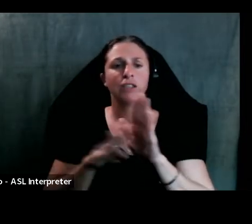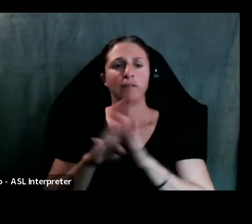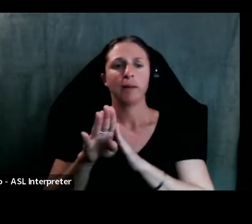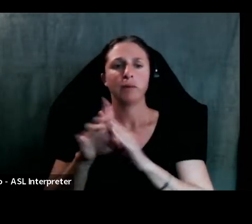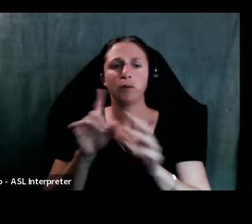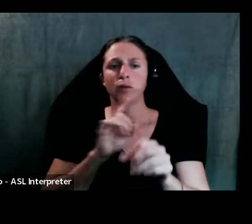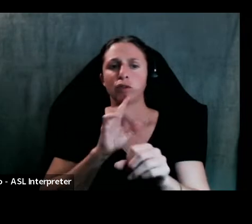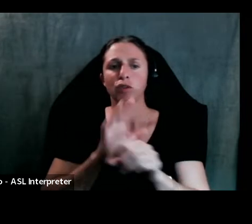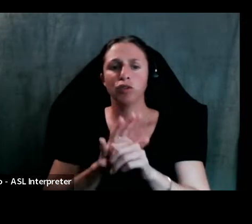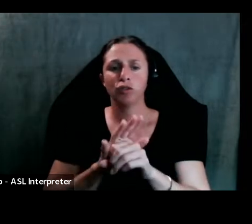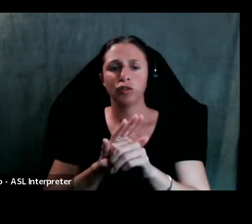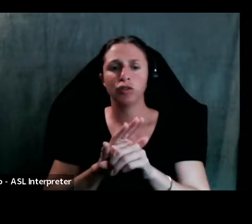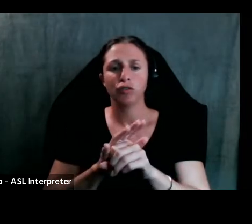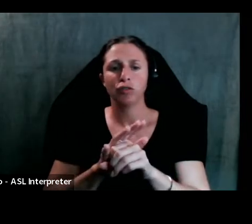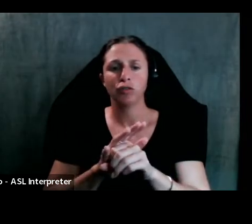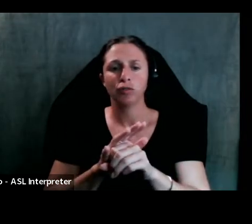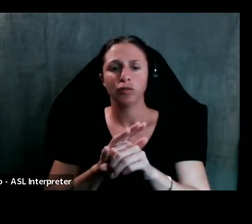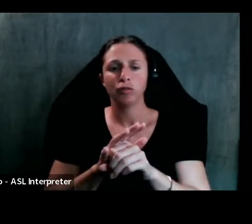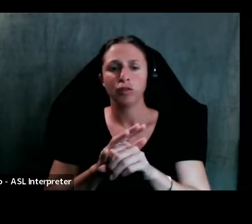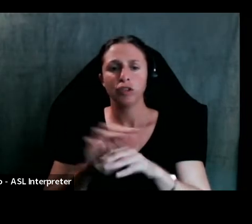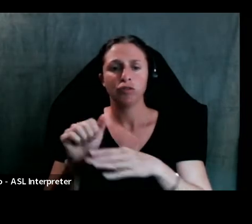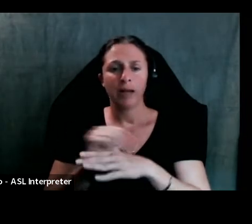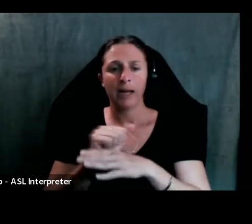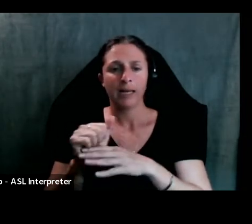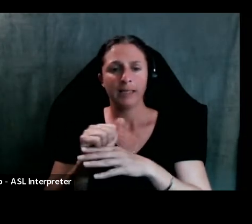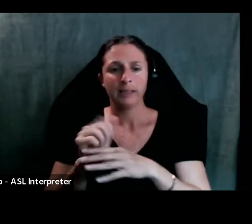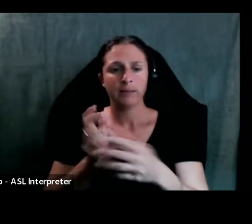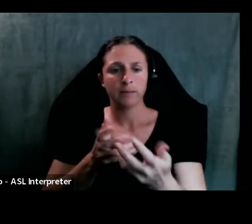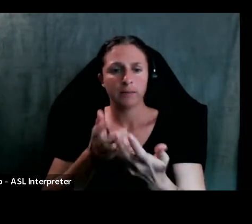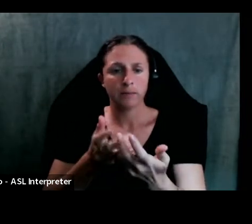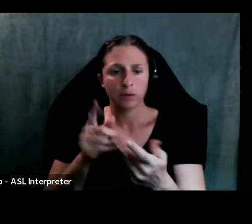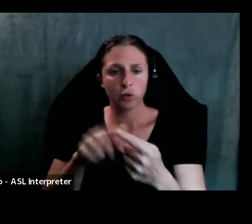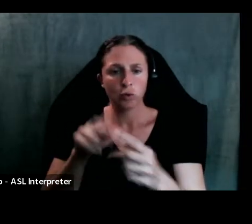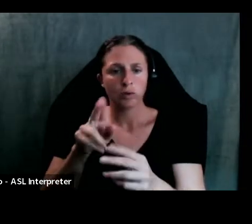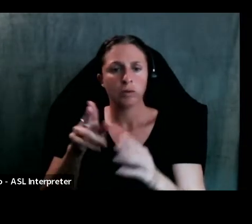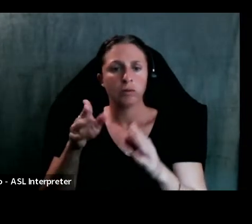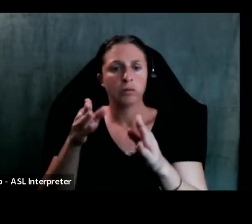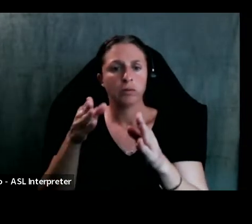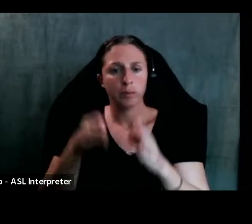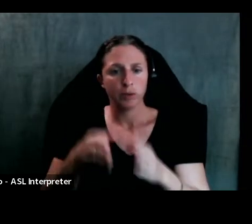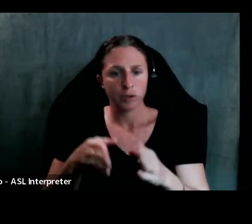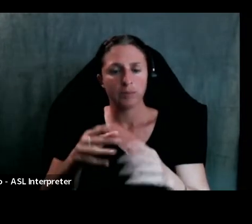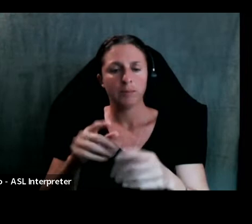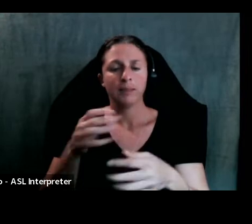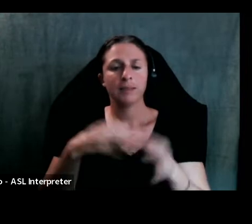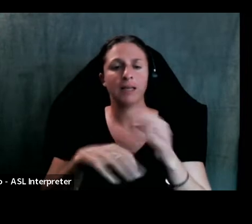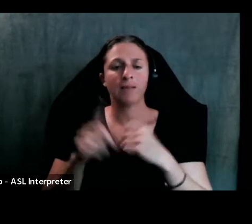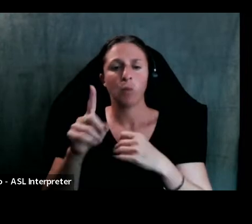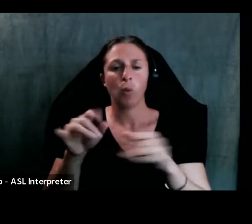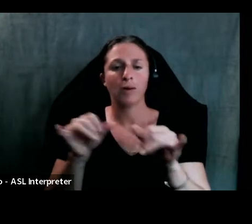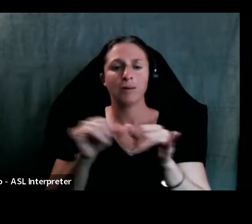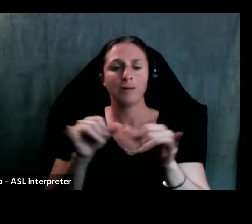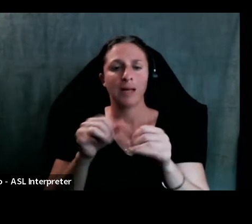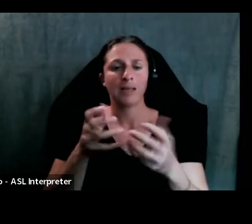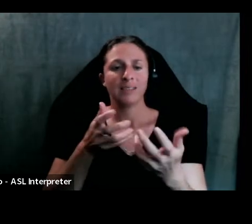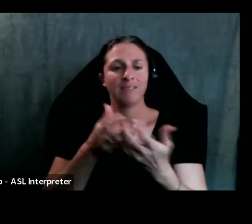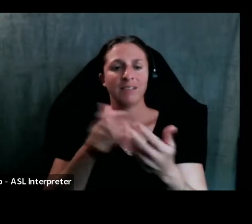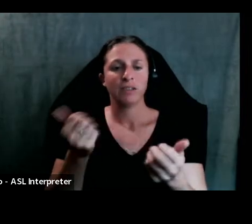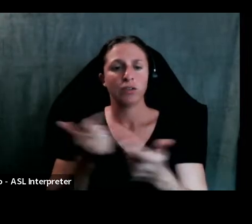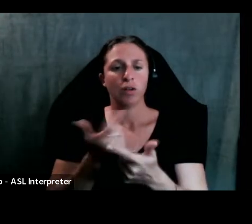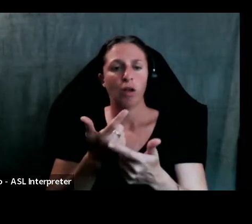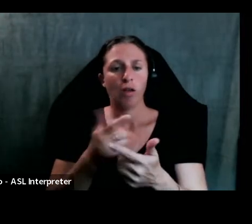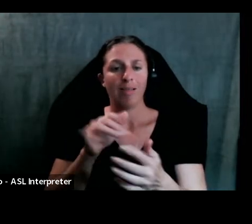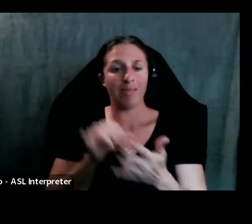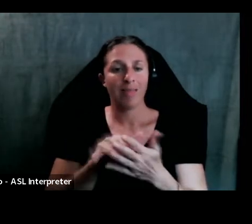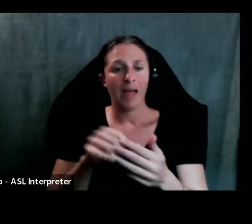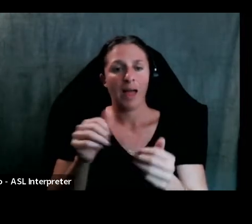ensuring that trainings are tailored to the participants instead of a one size fits all. That plus that coupled with